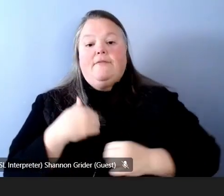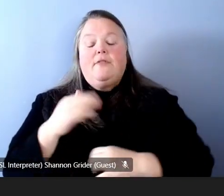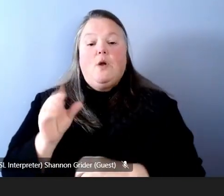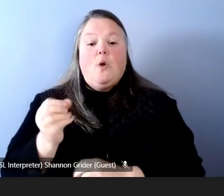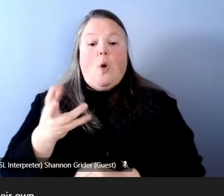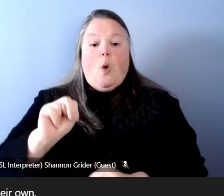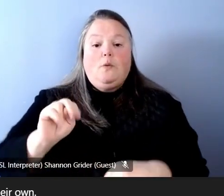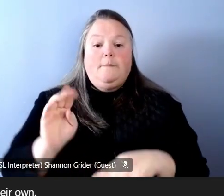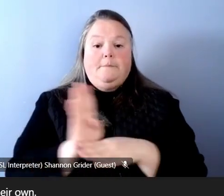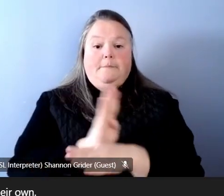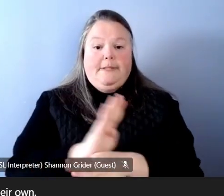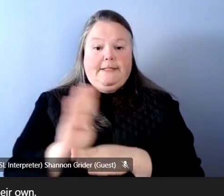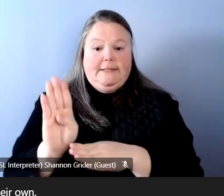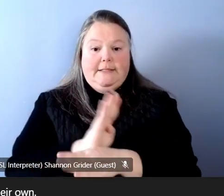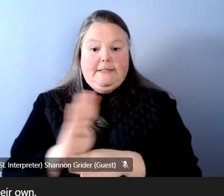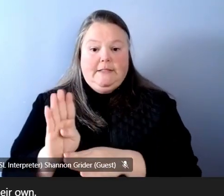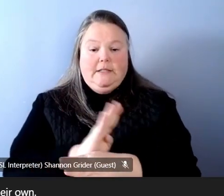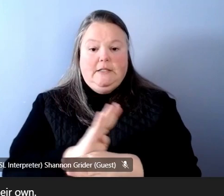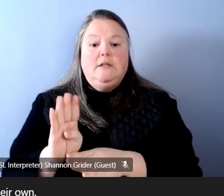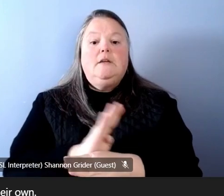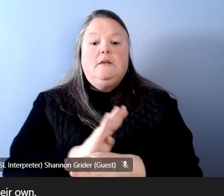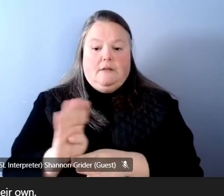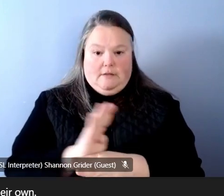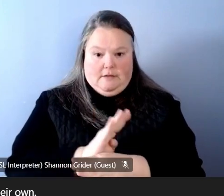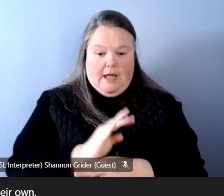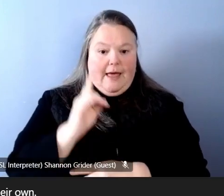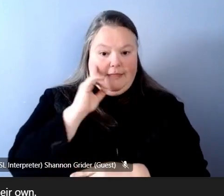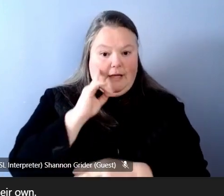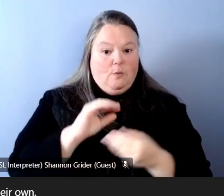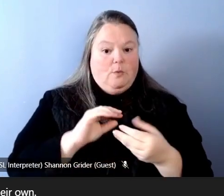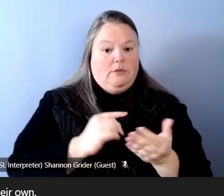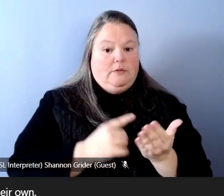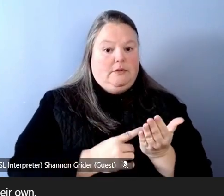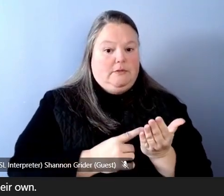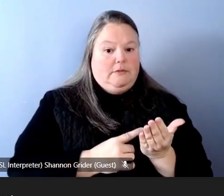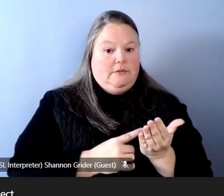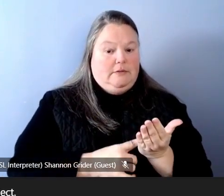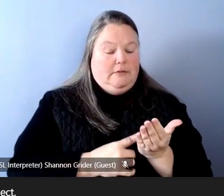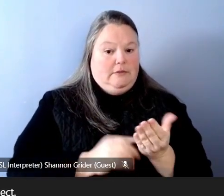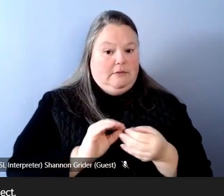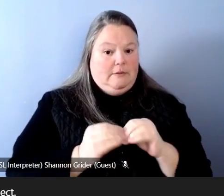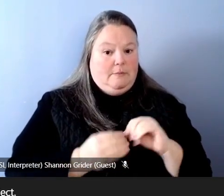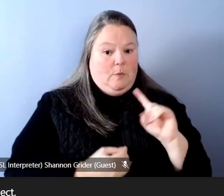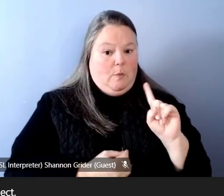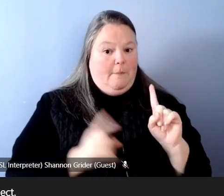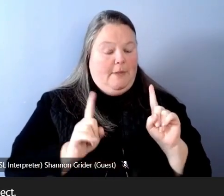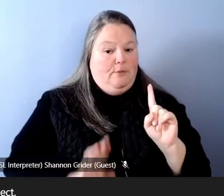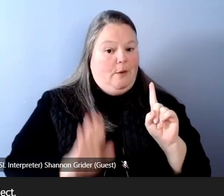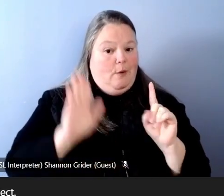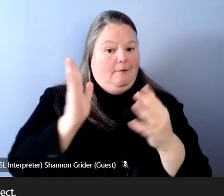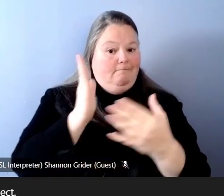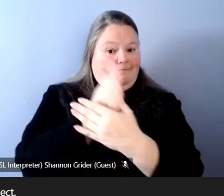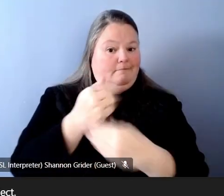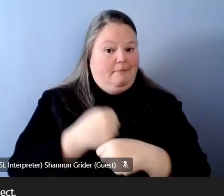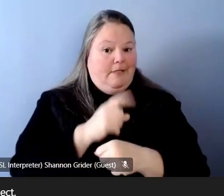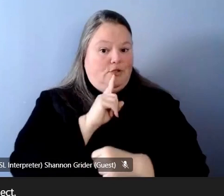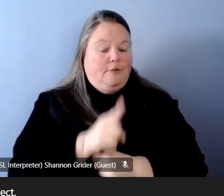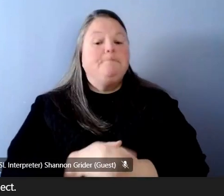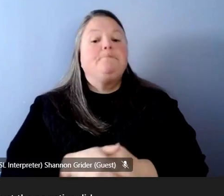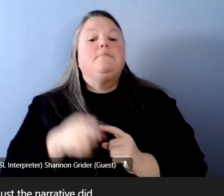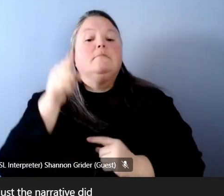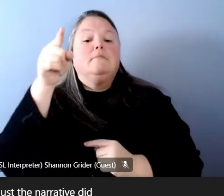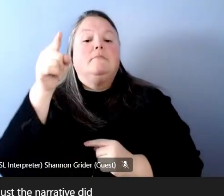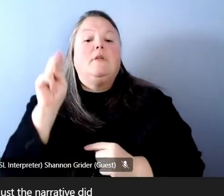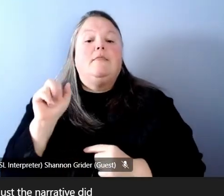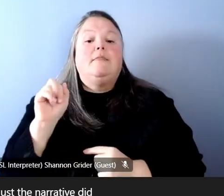business and the entrepreneurial project. And the resume was really good, but just the narrative